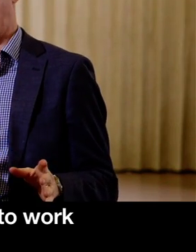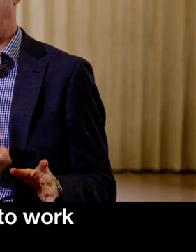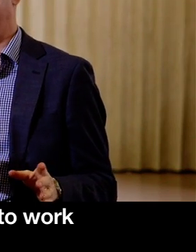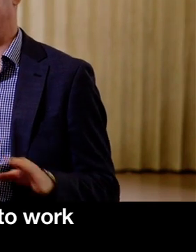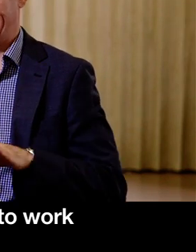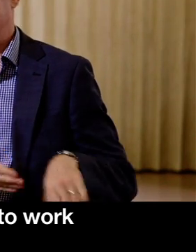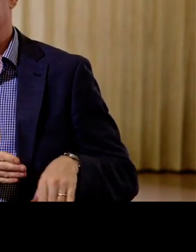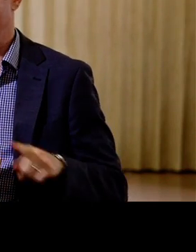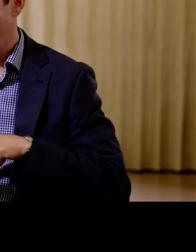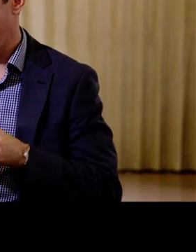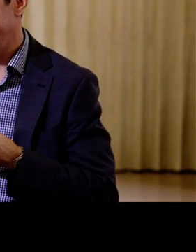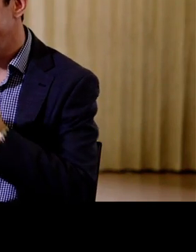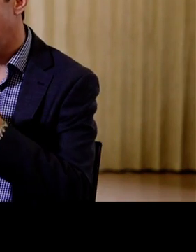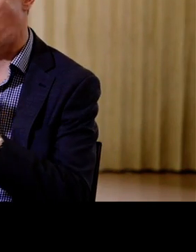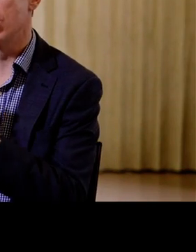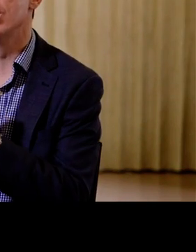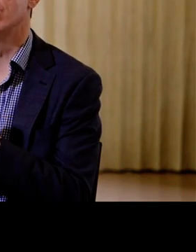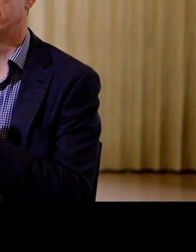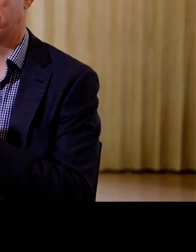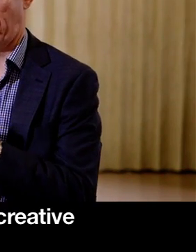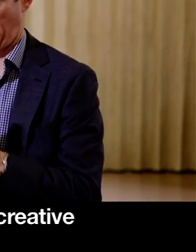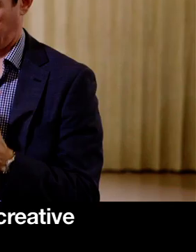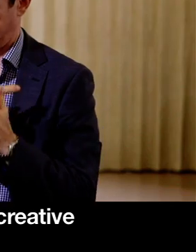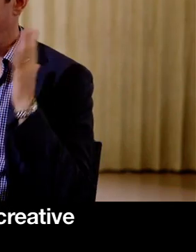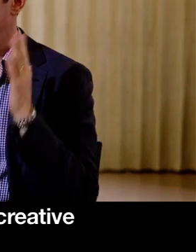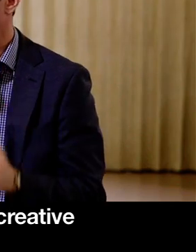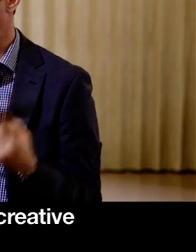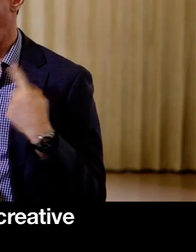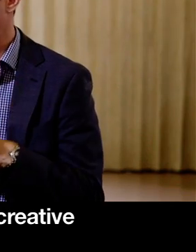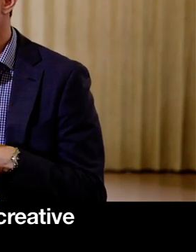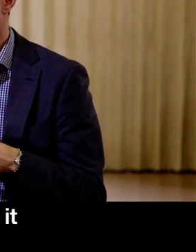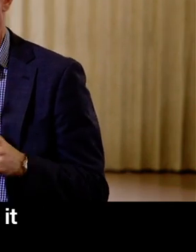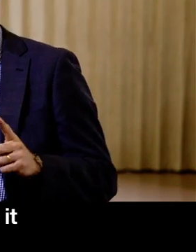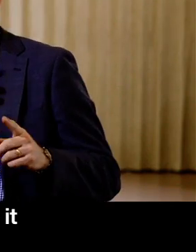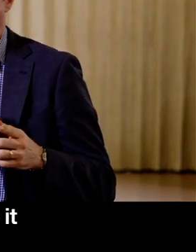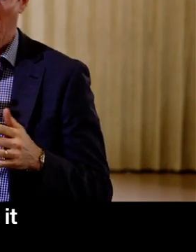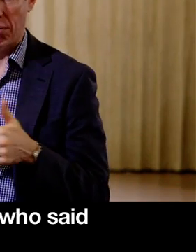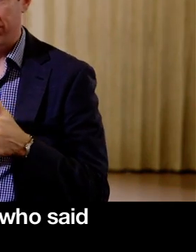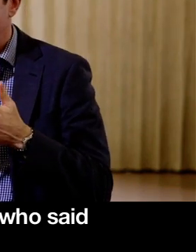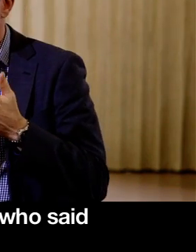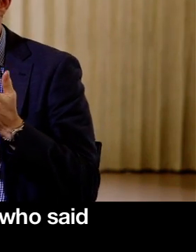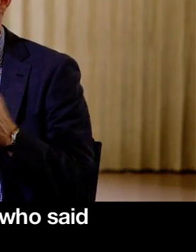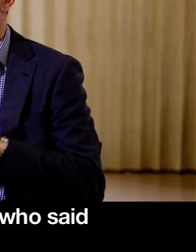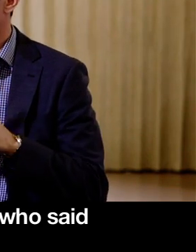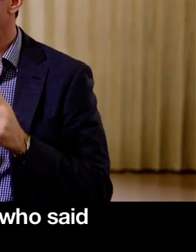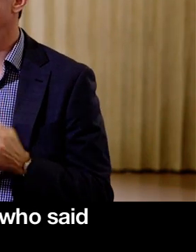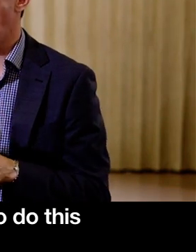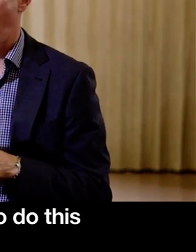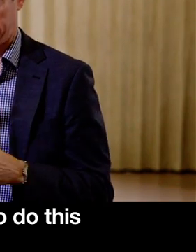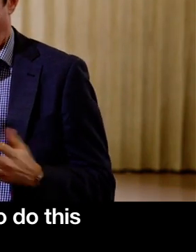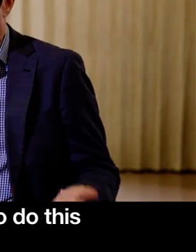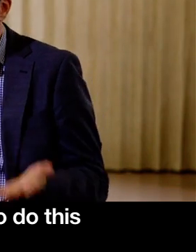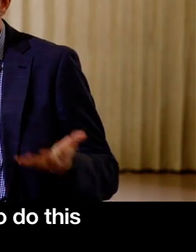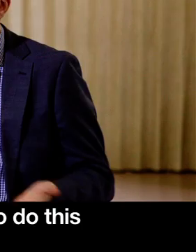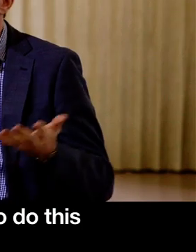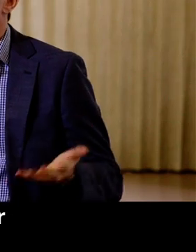get deaf people into work and offer benefits. So we were looking at, like I say, other creative, passionate ways to do it. And we spoke to deaf people who said, oh, I'd